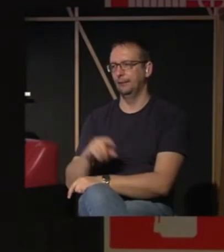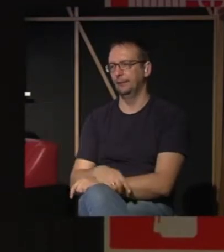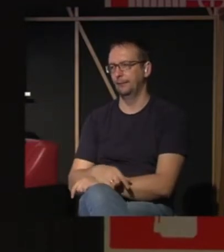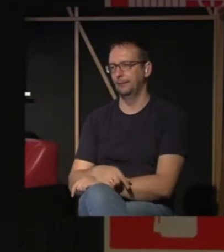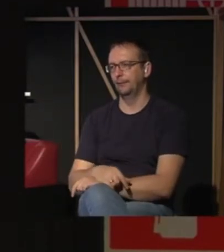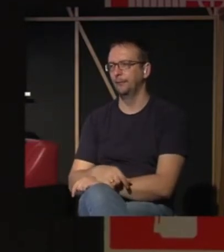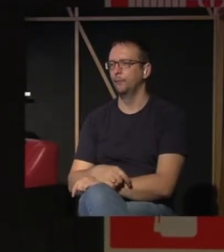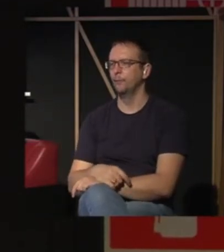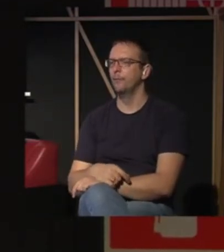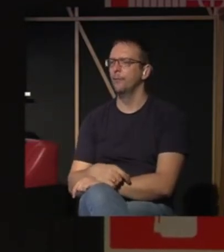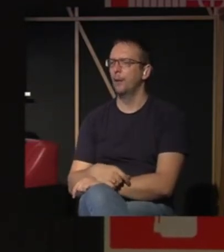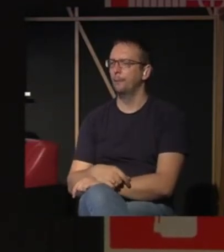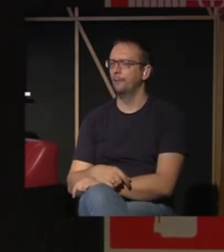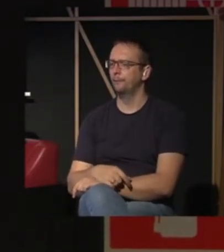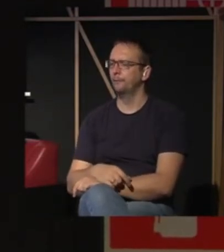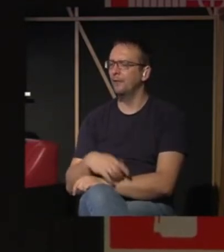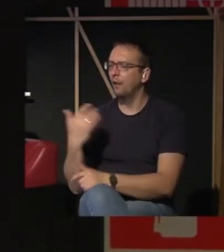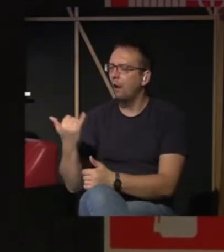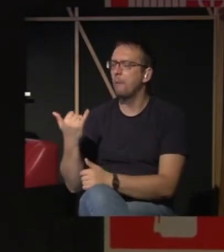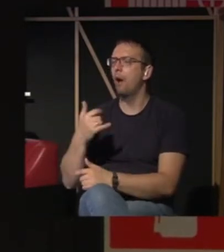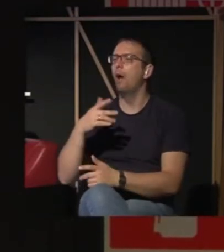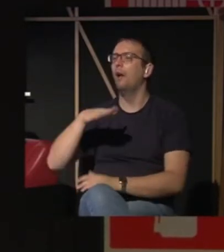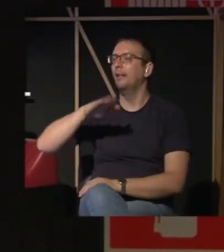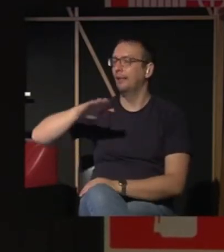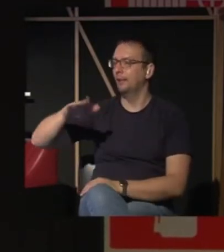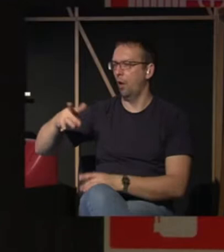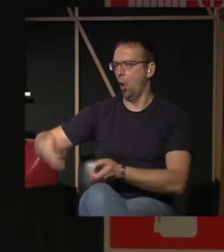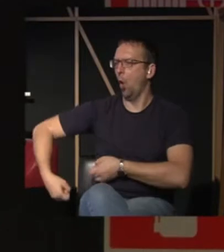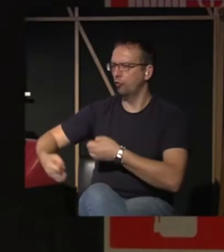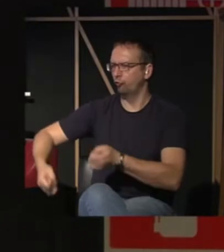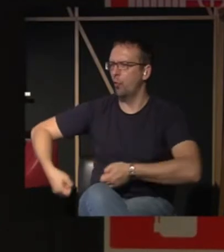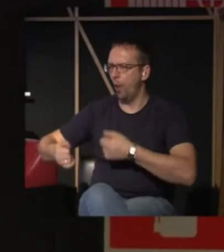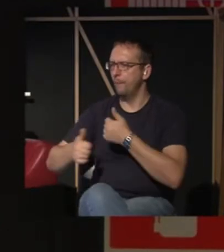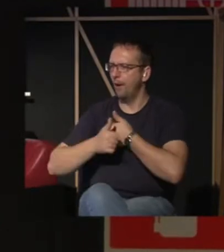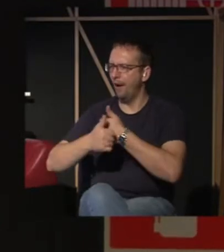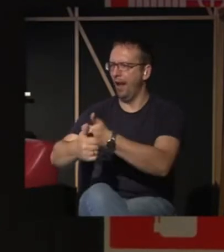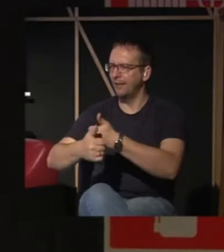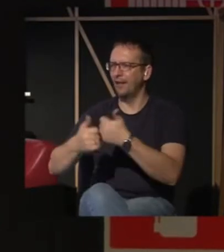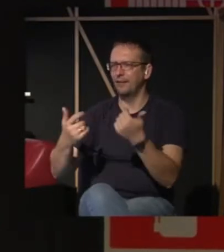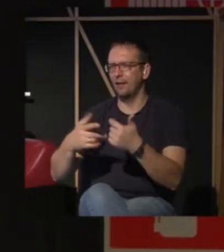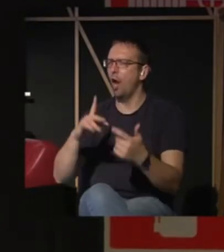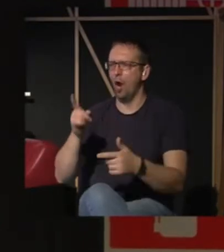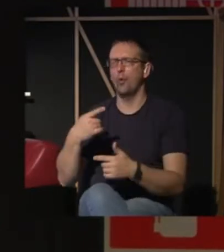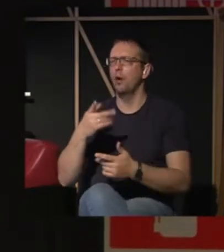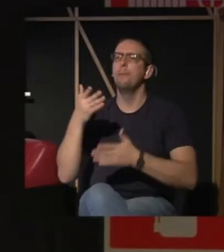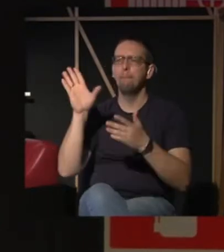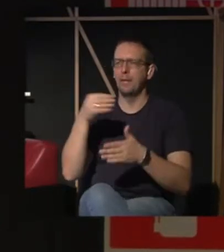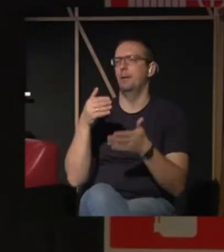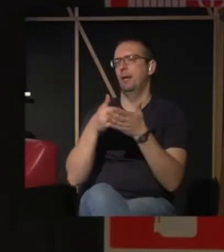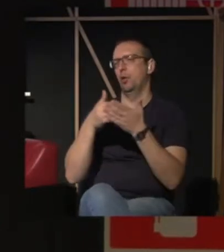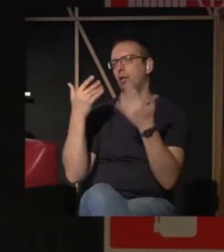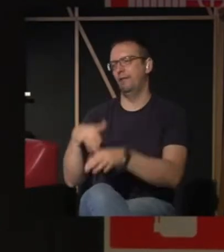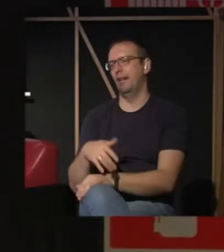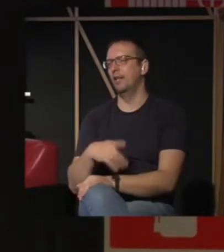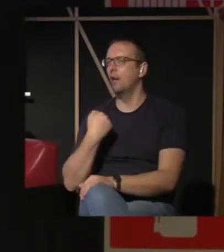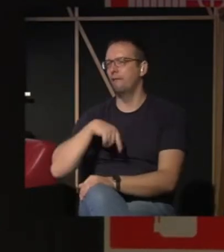pitch. We also had the FIFA Foundation Festival. Some of you here, I know, participated in the FIFA